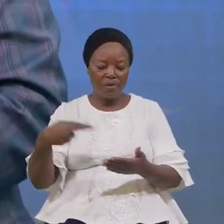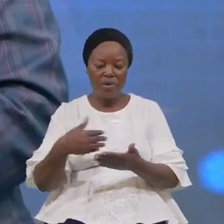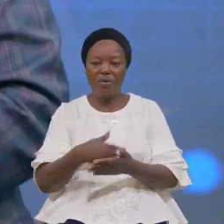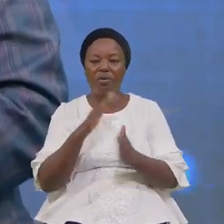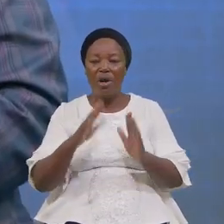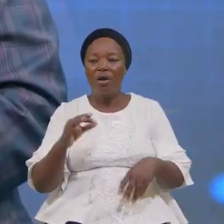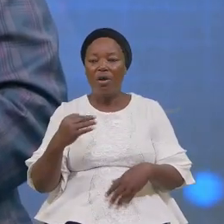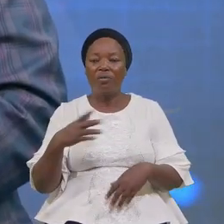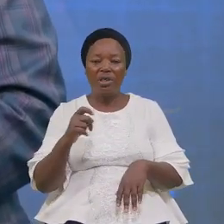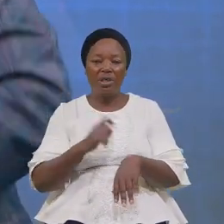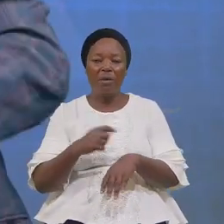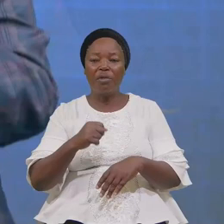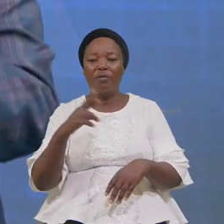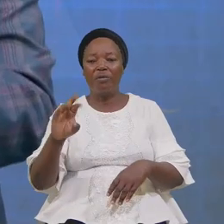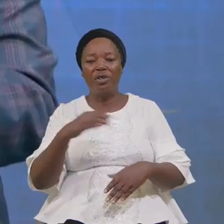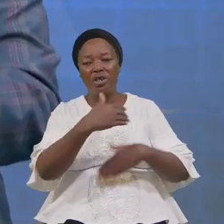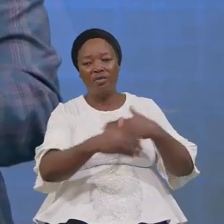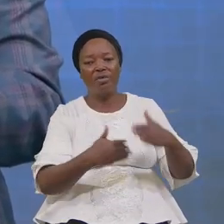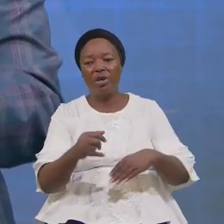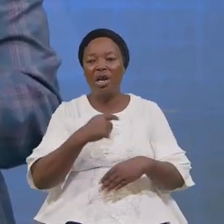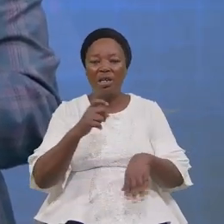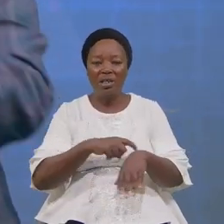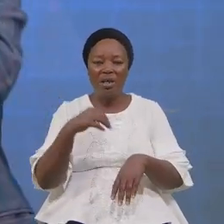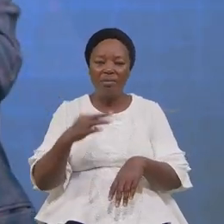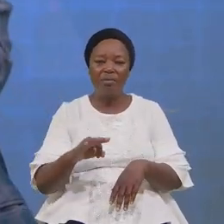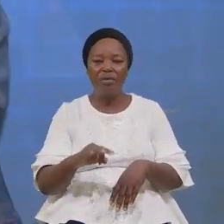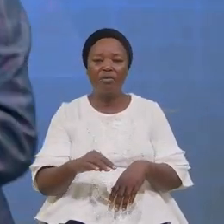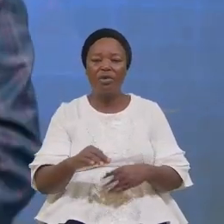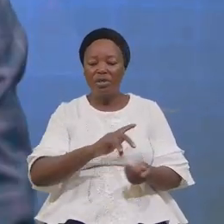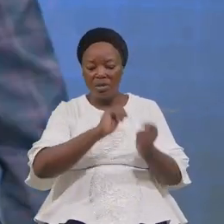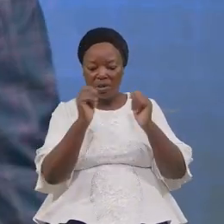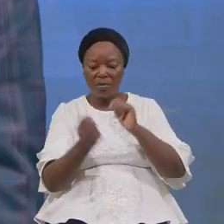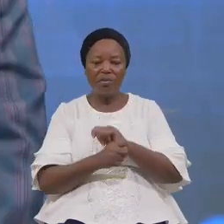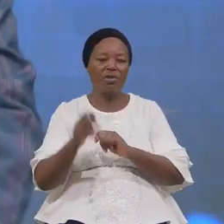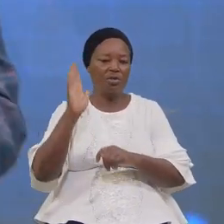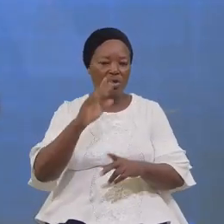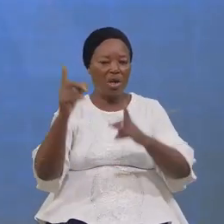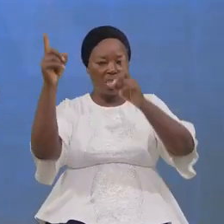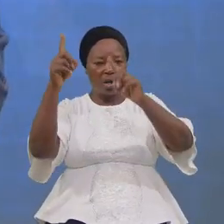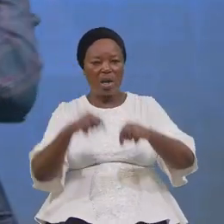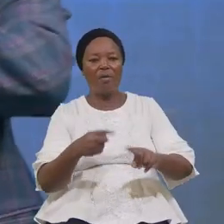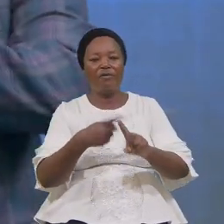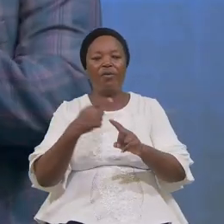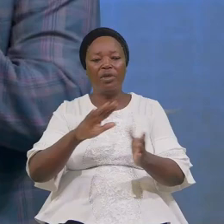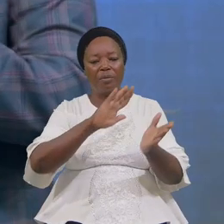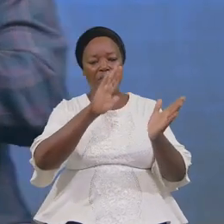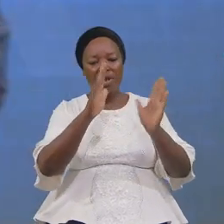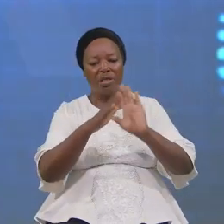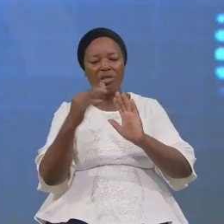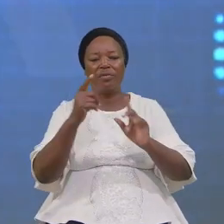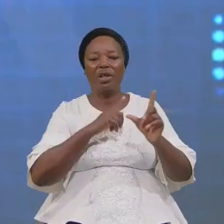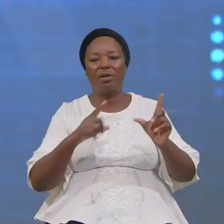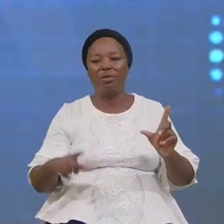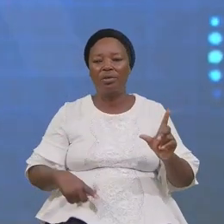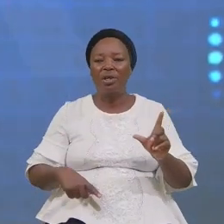time of regeneration, and the time of reformation shall come from the presence of the Lord.